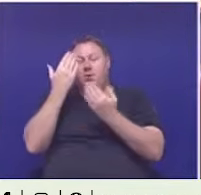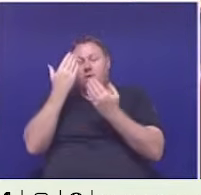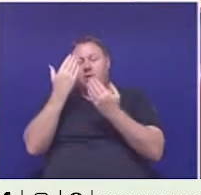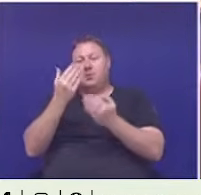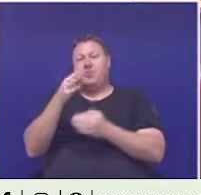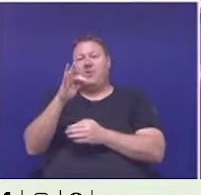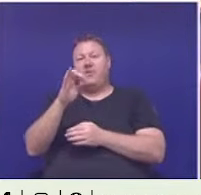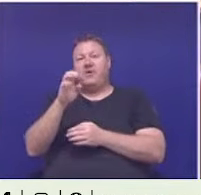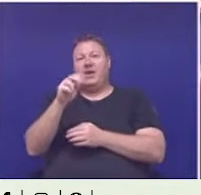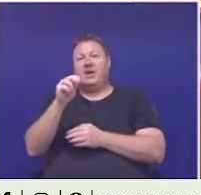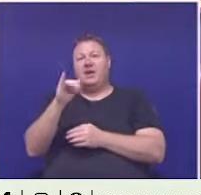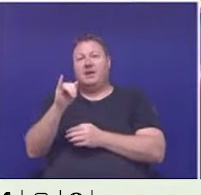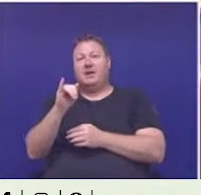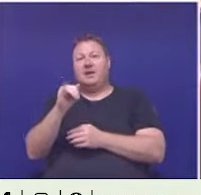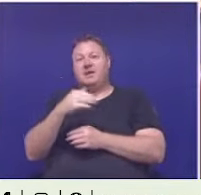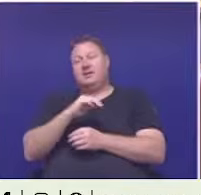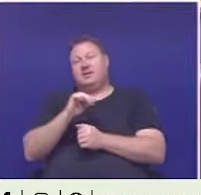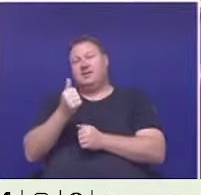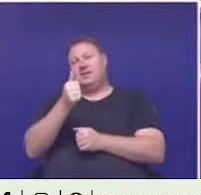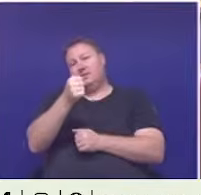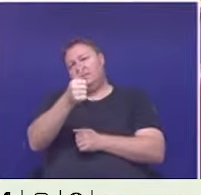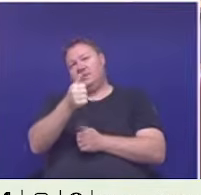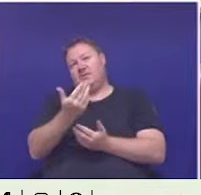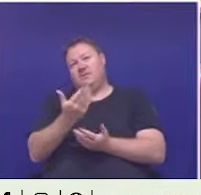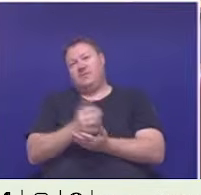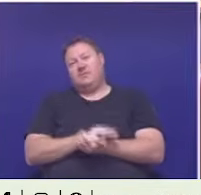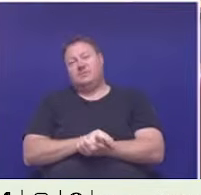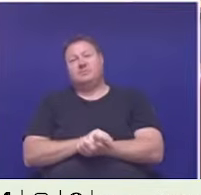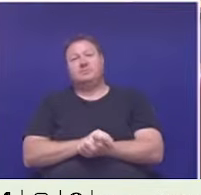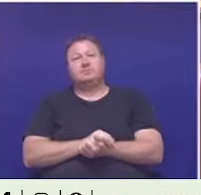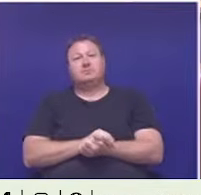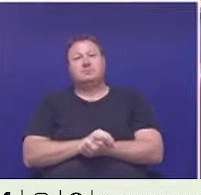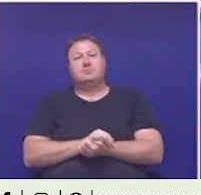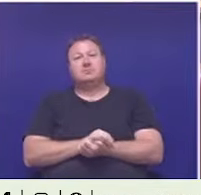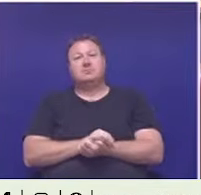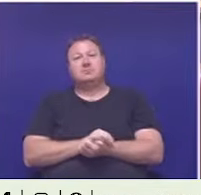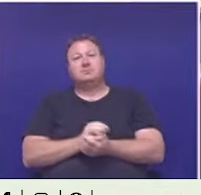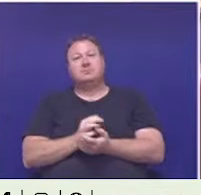Feni, this time in his own capacity. Honourable Feni.